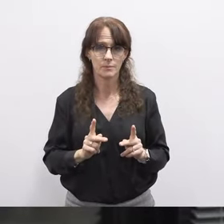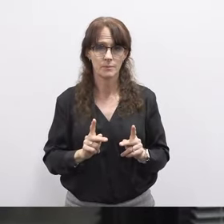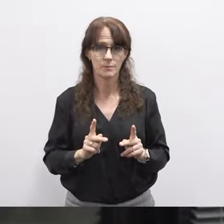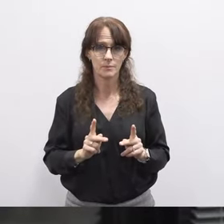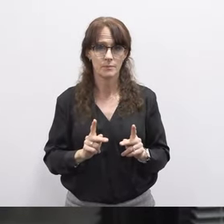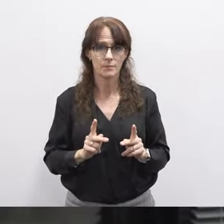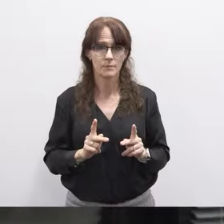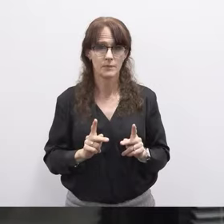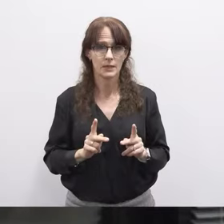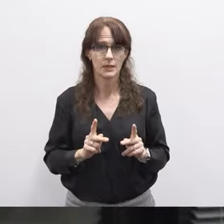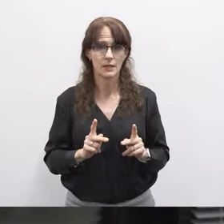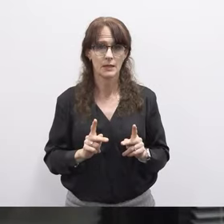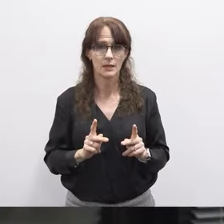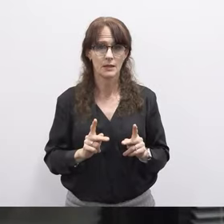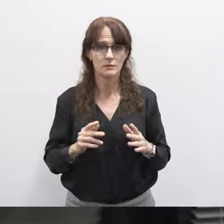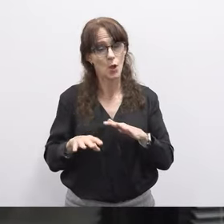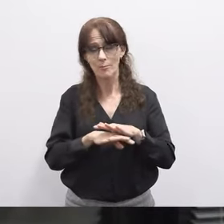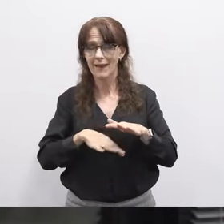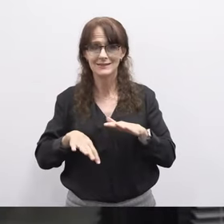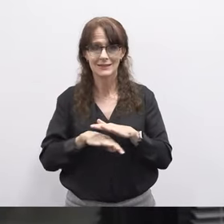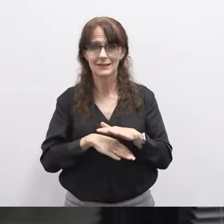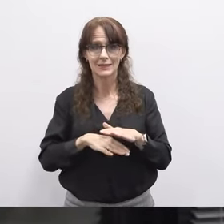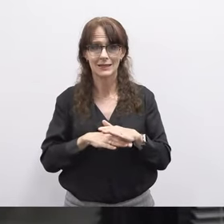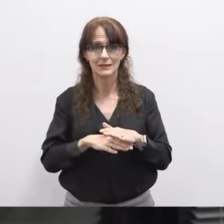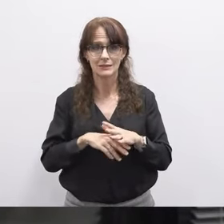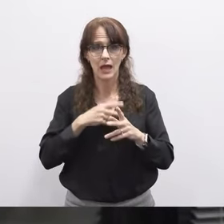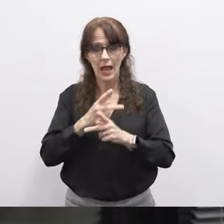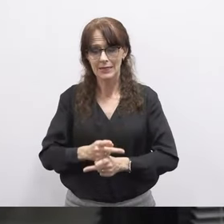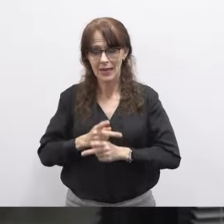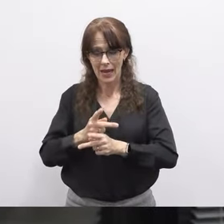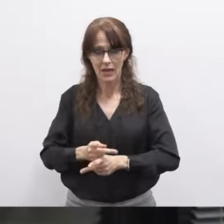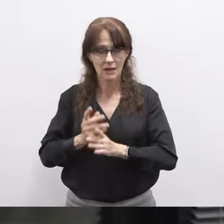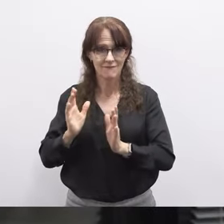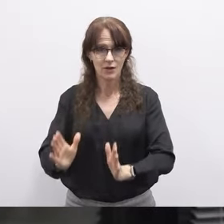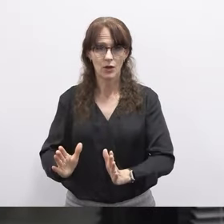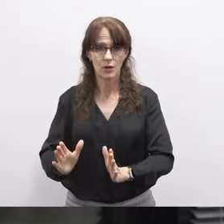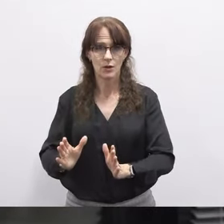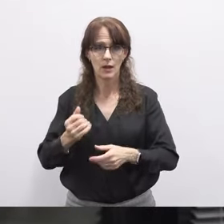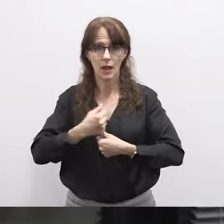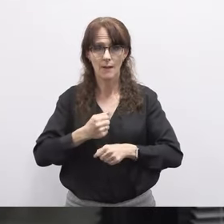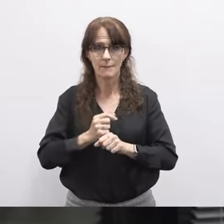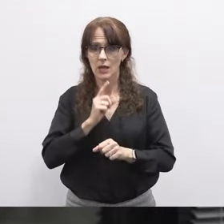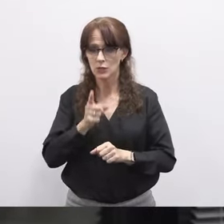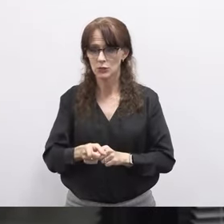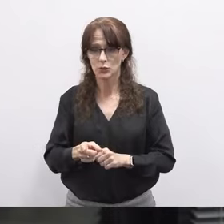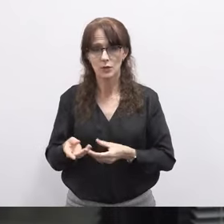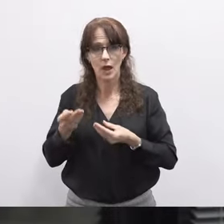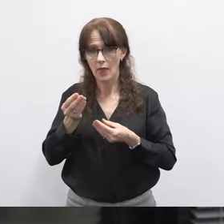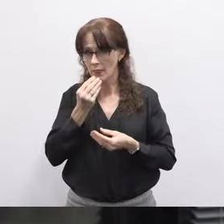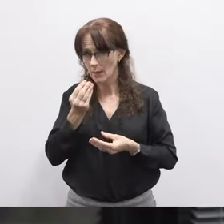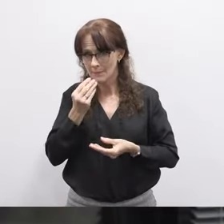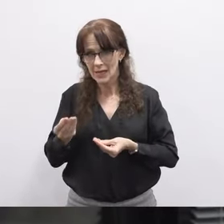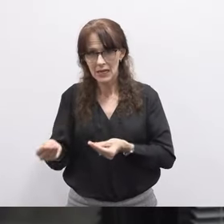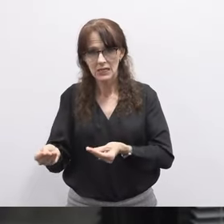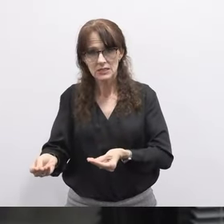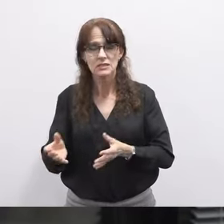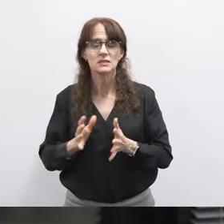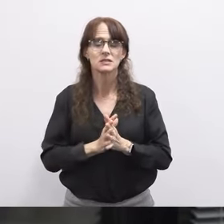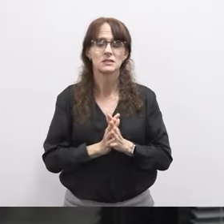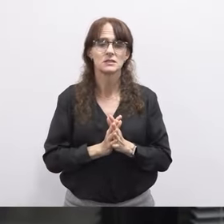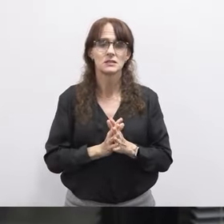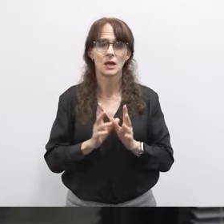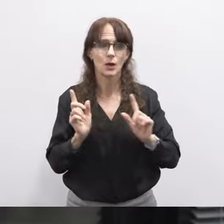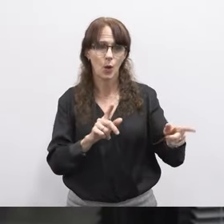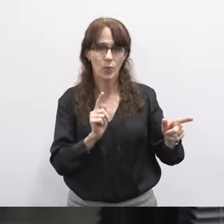we basically are caregivers. We're making sure they get their meals or making sure they get to